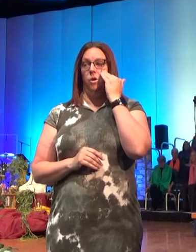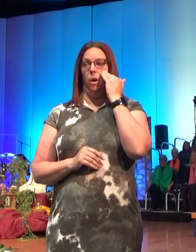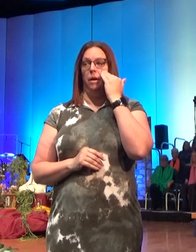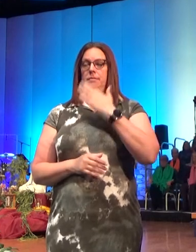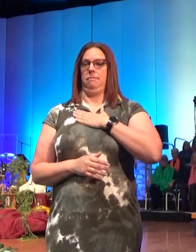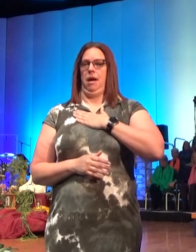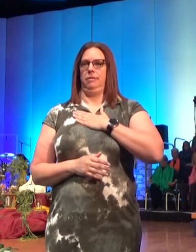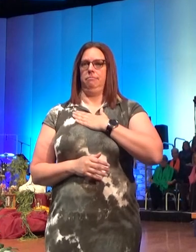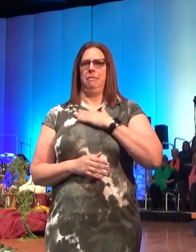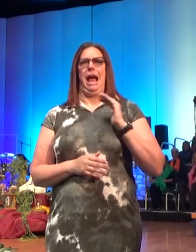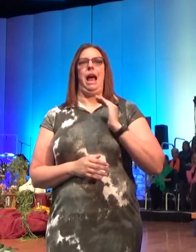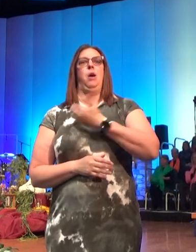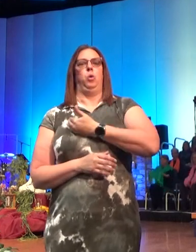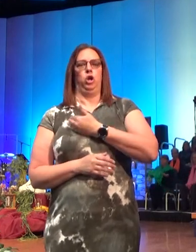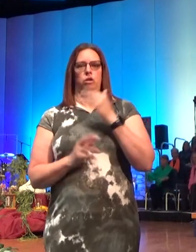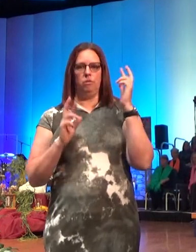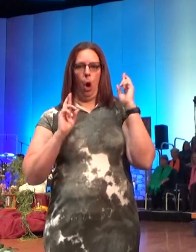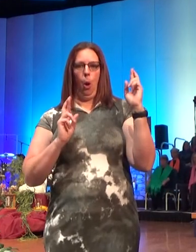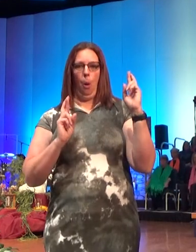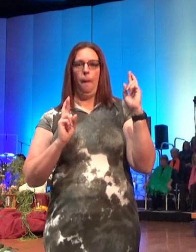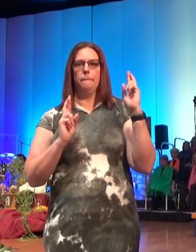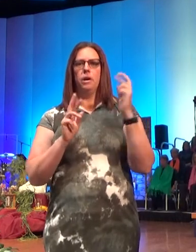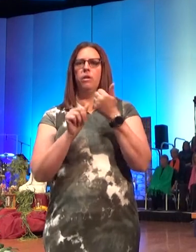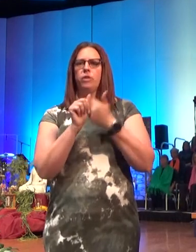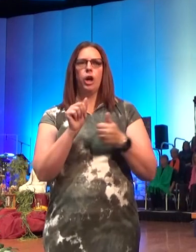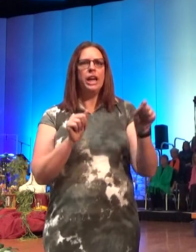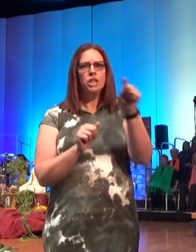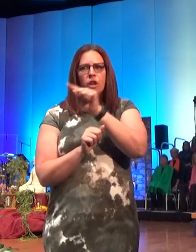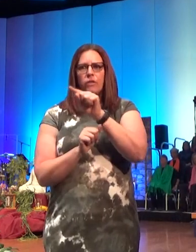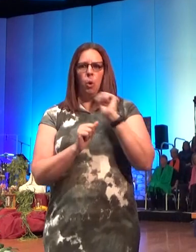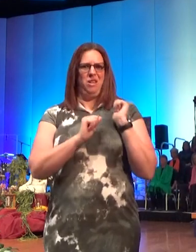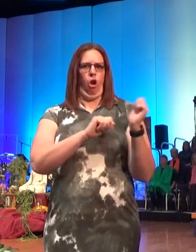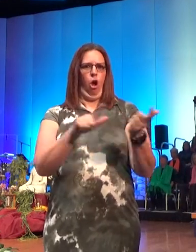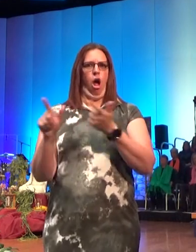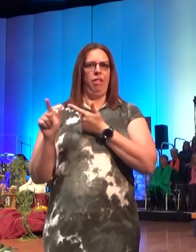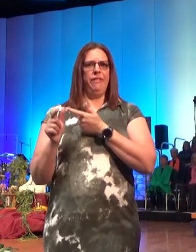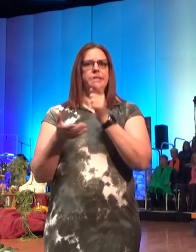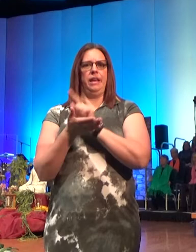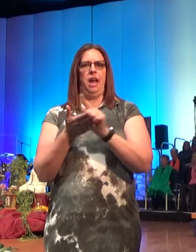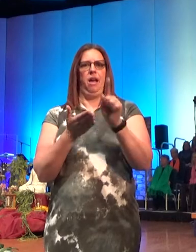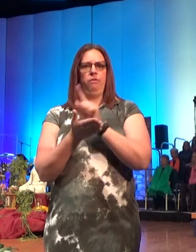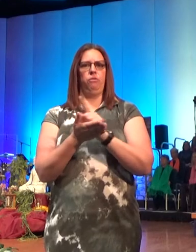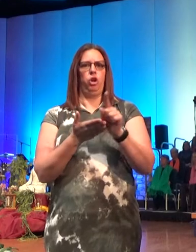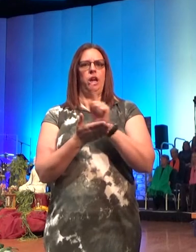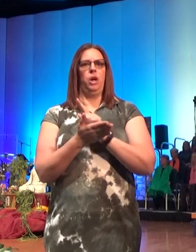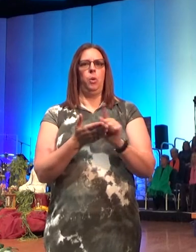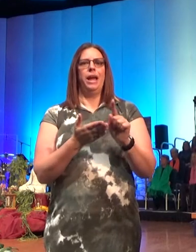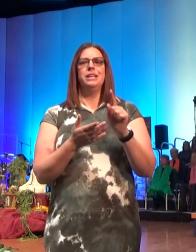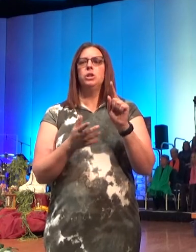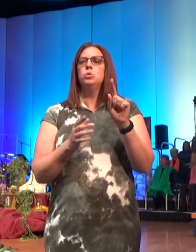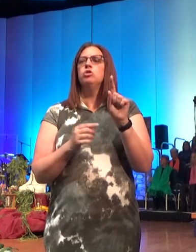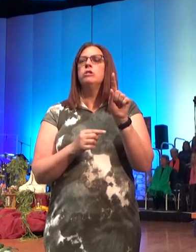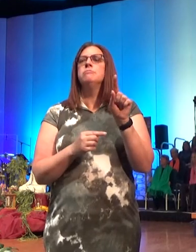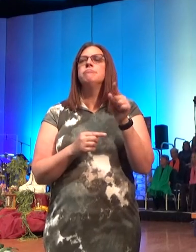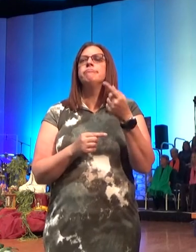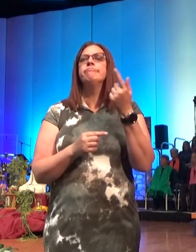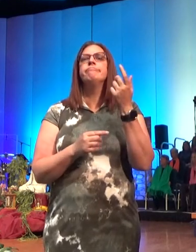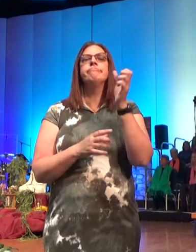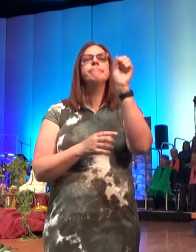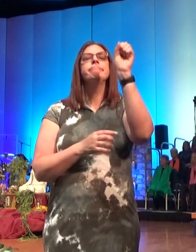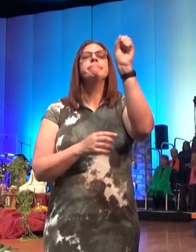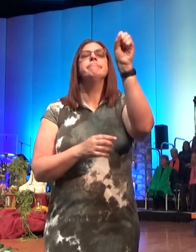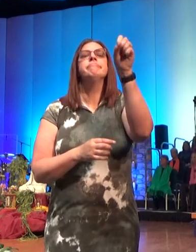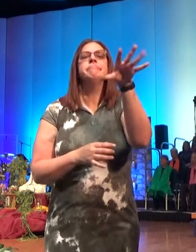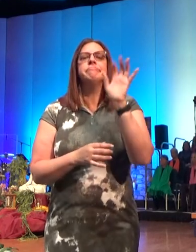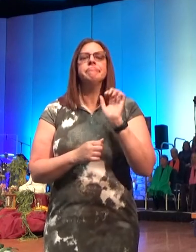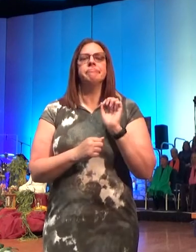hope for each and every one of you, for all of us, each and every week is that we get a glimpse of that infinite love that